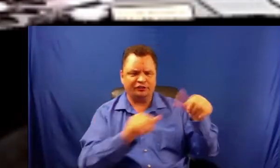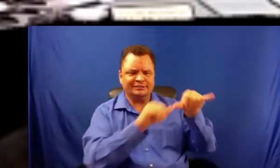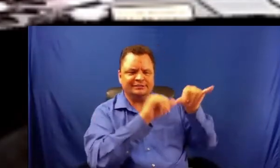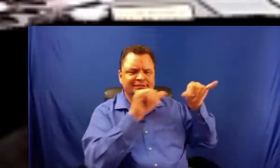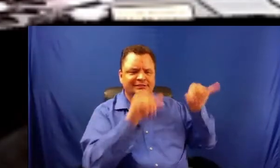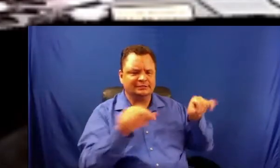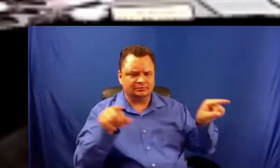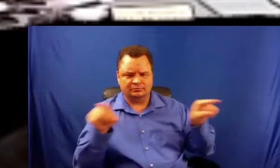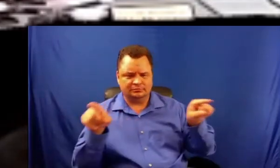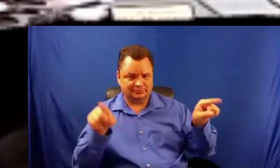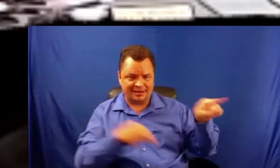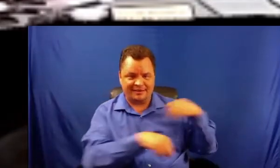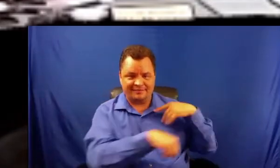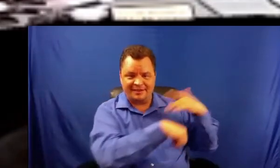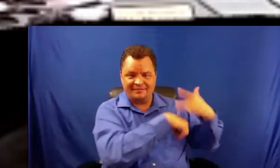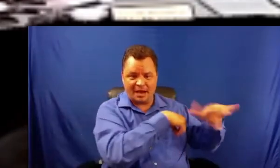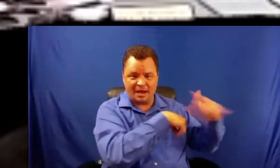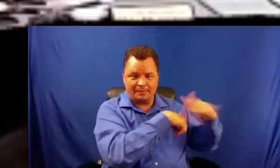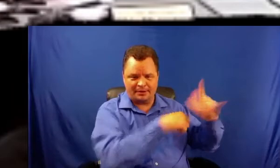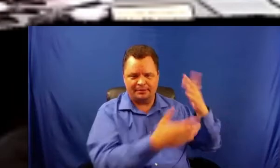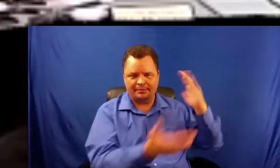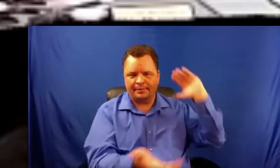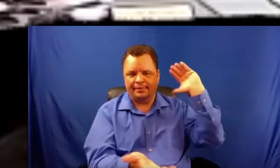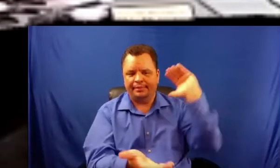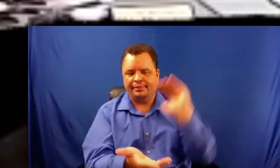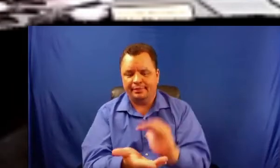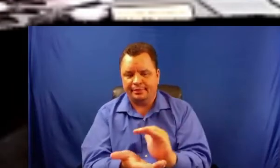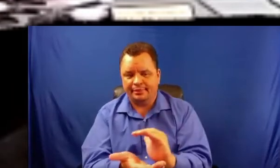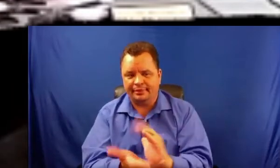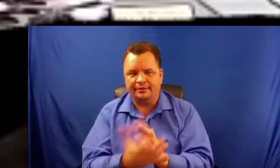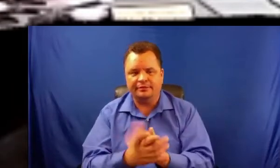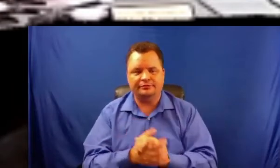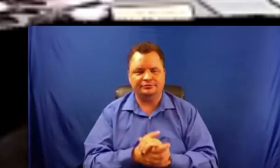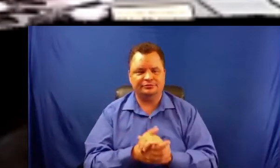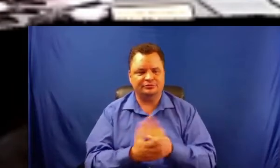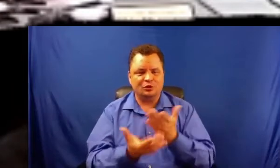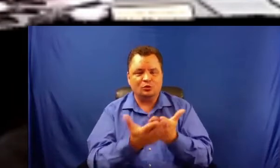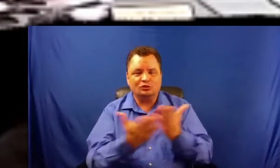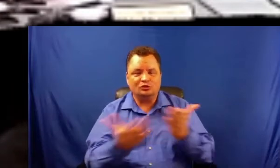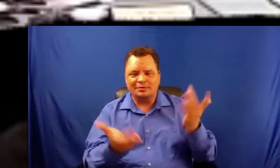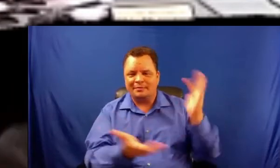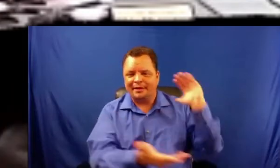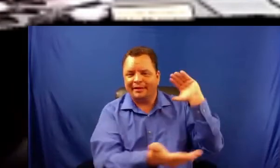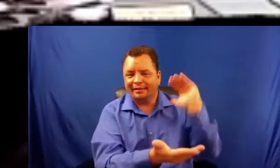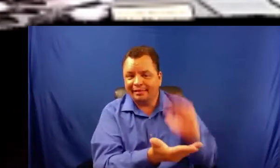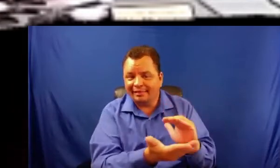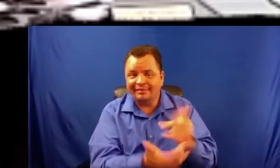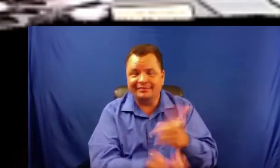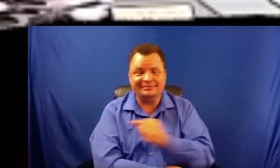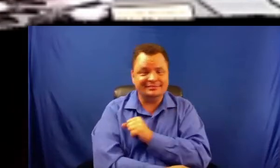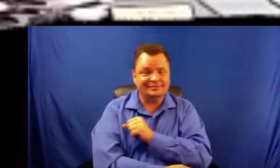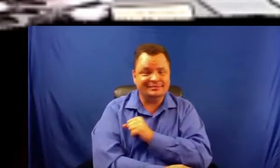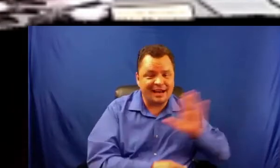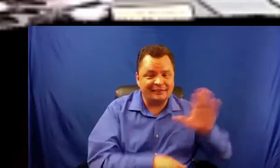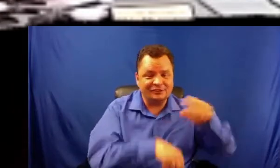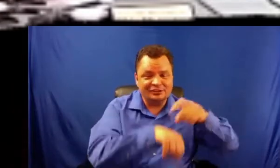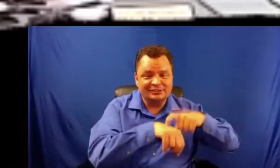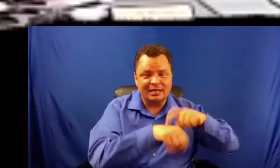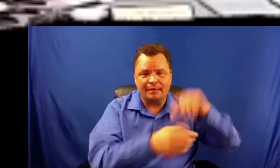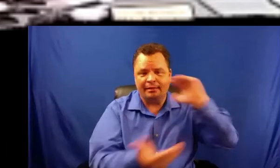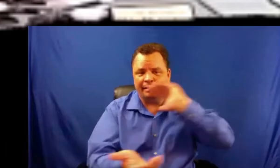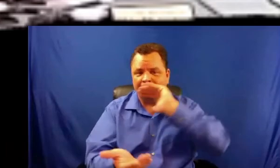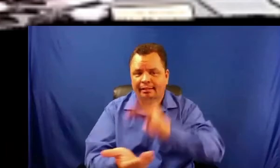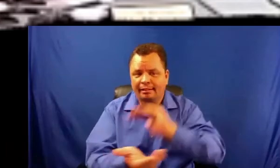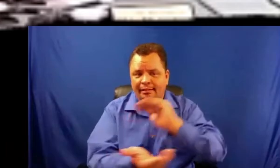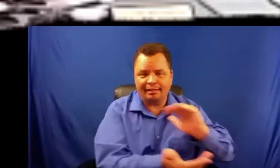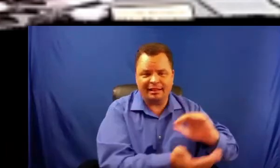availability and the resources of staff and time, which is hard to calculate in